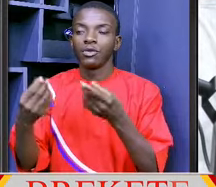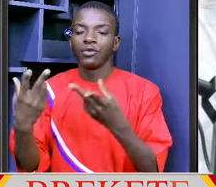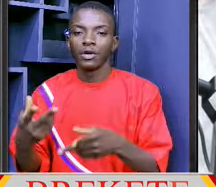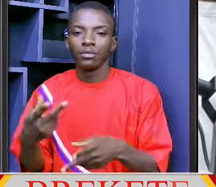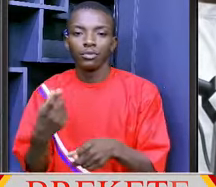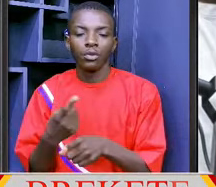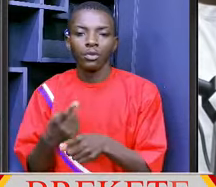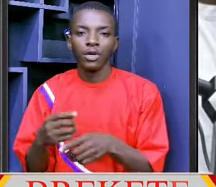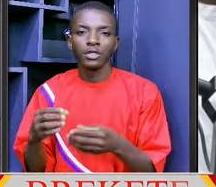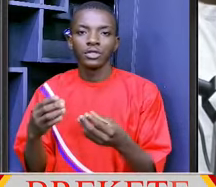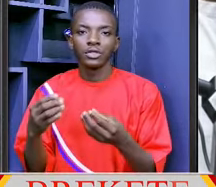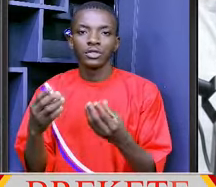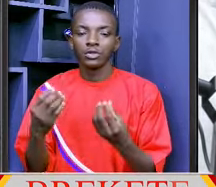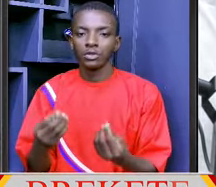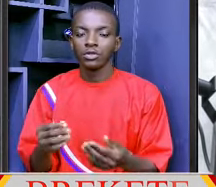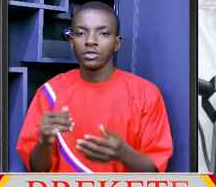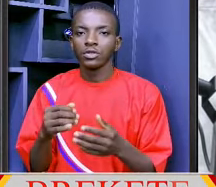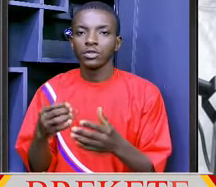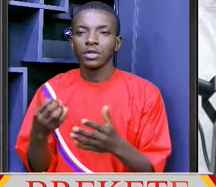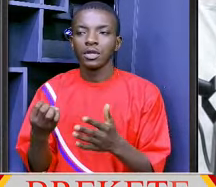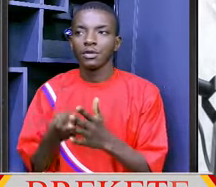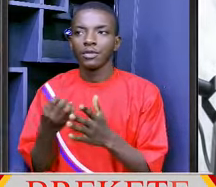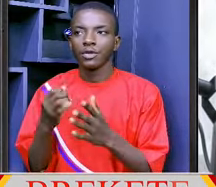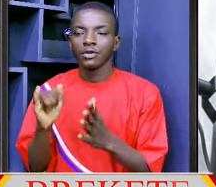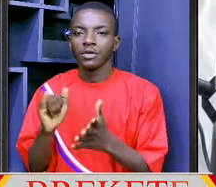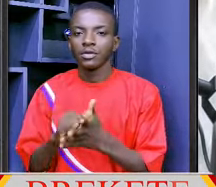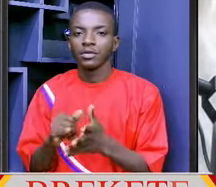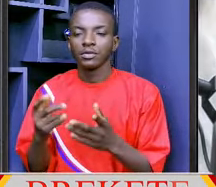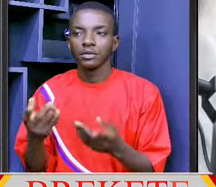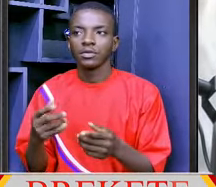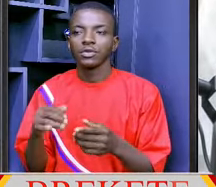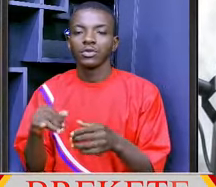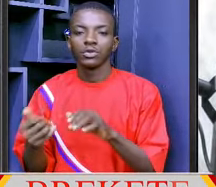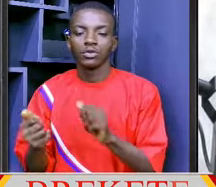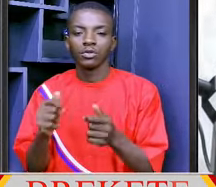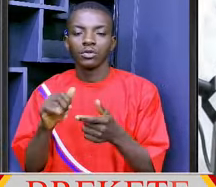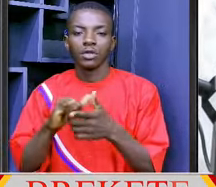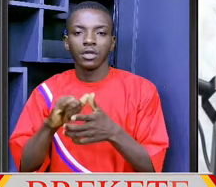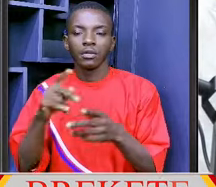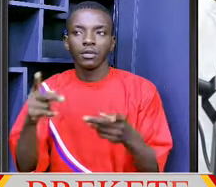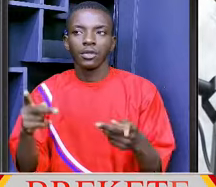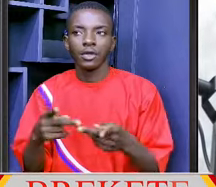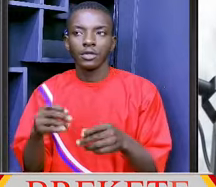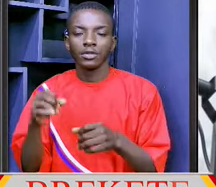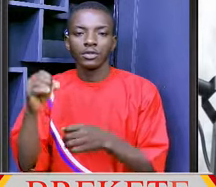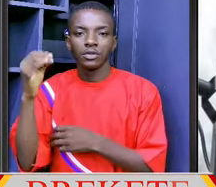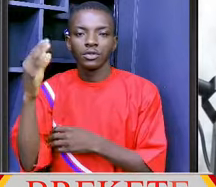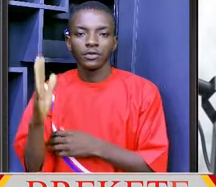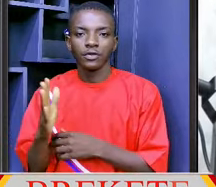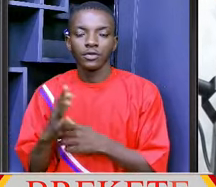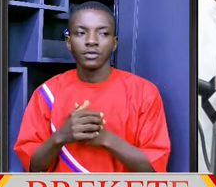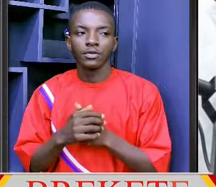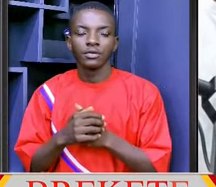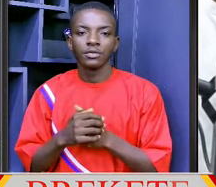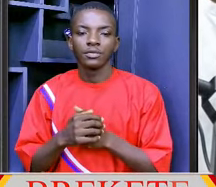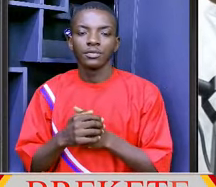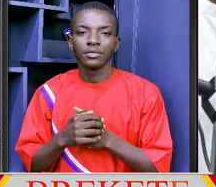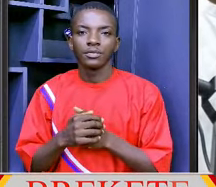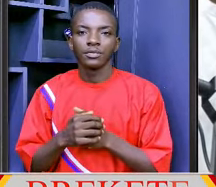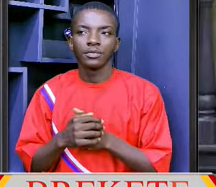solution na entrepreneur be that so you go turn entrepreneur for that place by the grace of God. Amen.